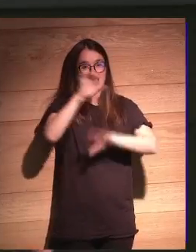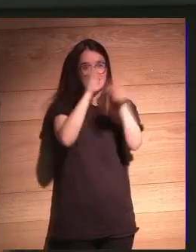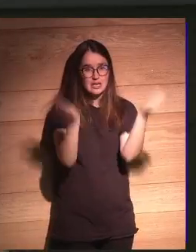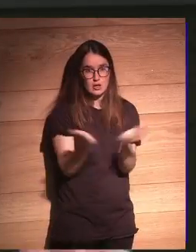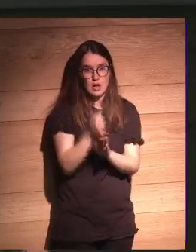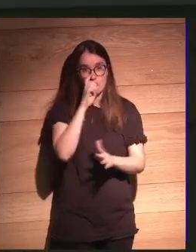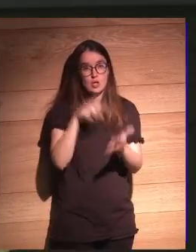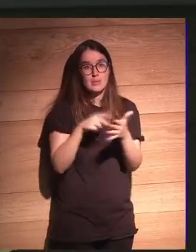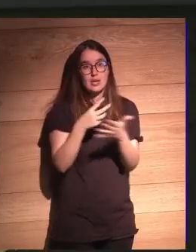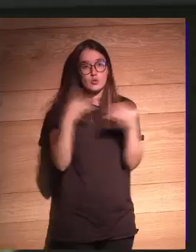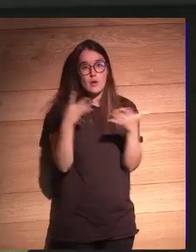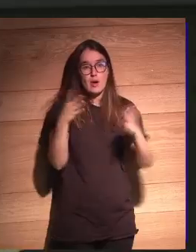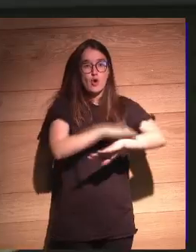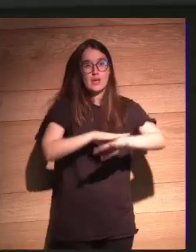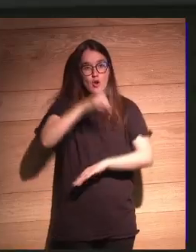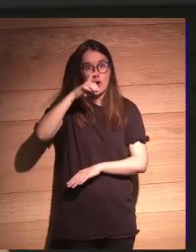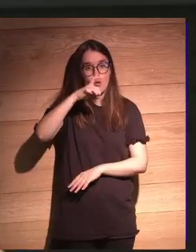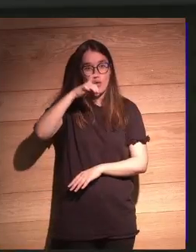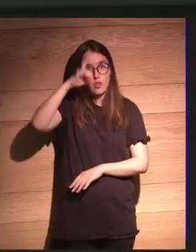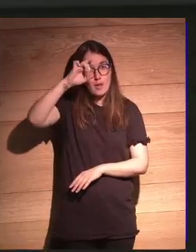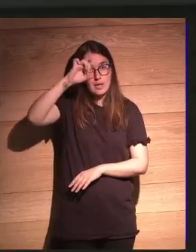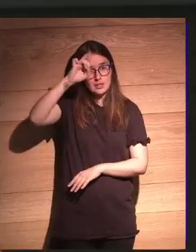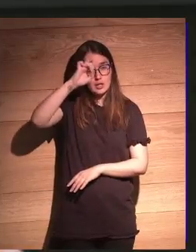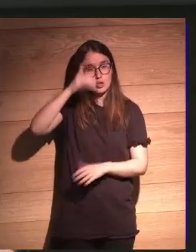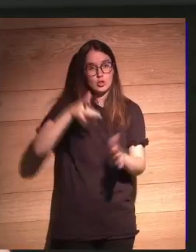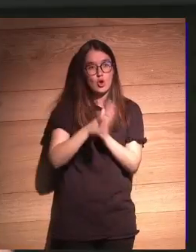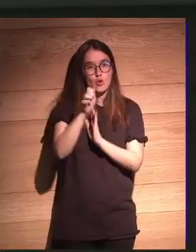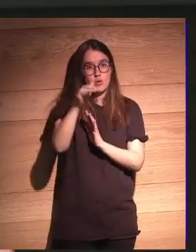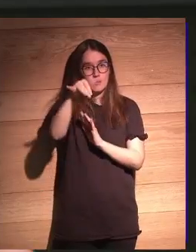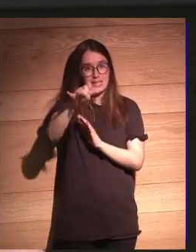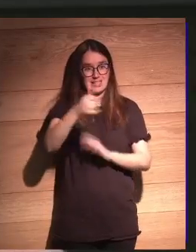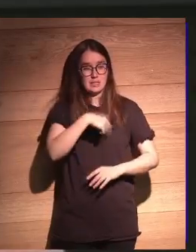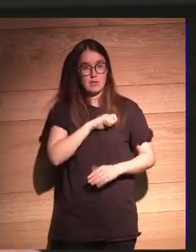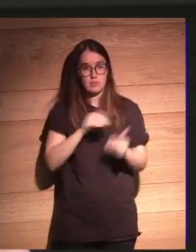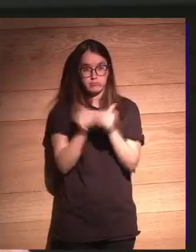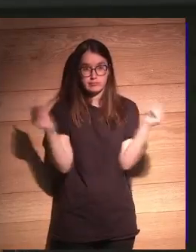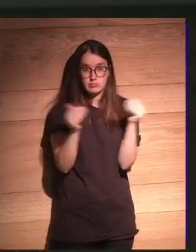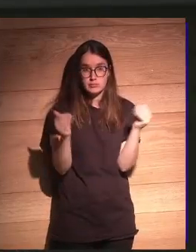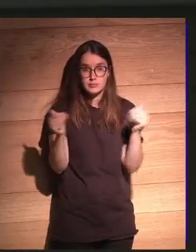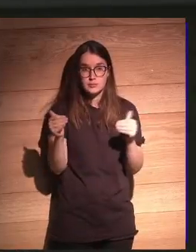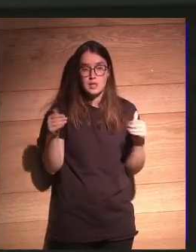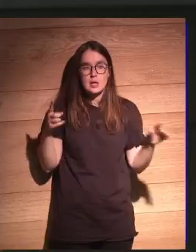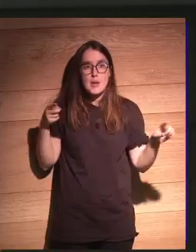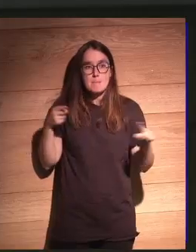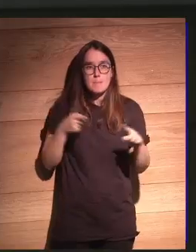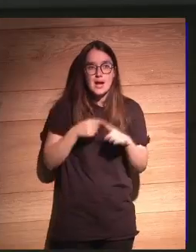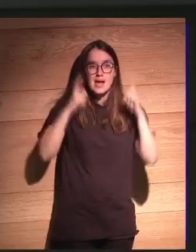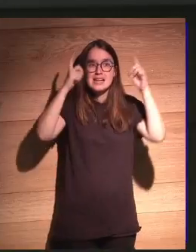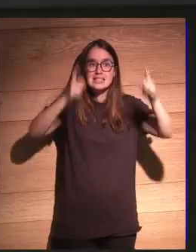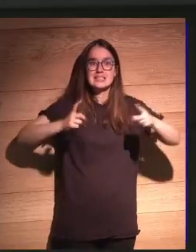but international vulture funds. We had Socimi's figure in 2008